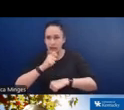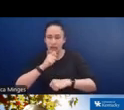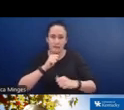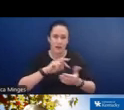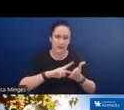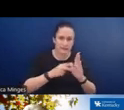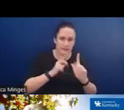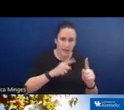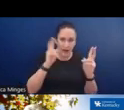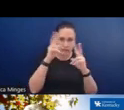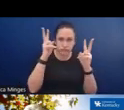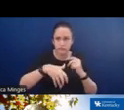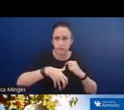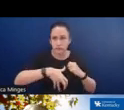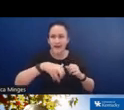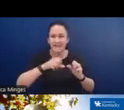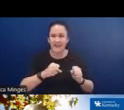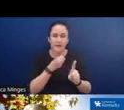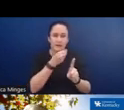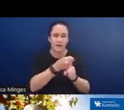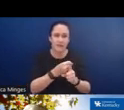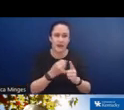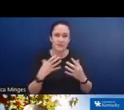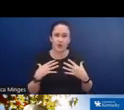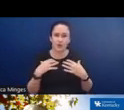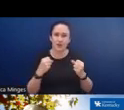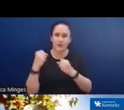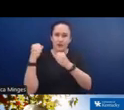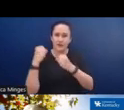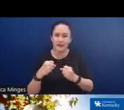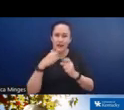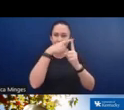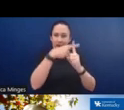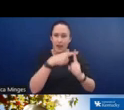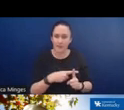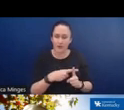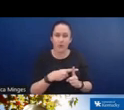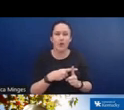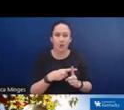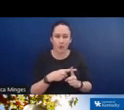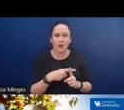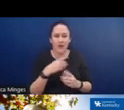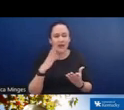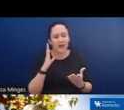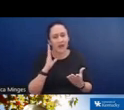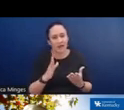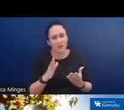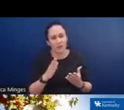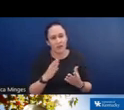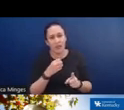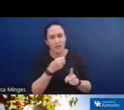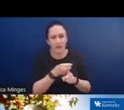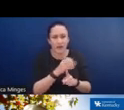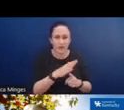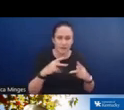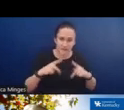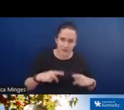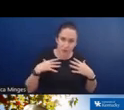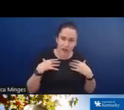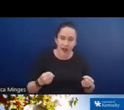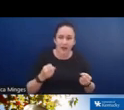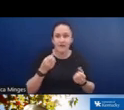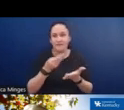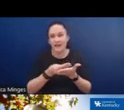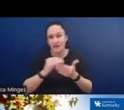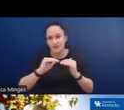pregnancy could have an impact on recovery capital. It does fit in within promoting someone's physical health, financial stability, etc. And